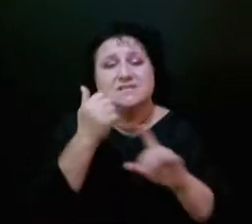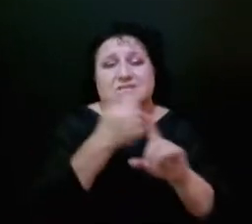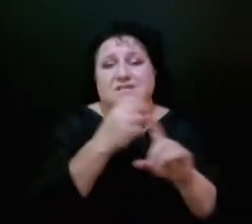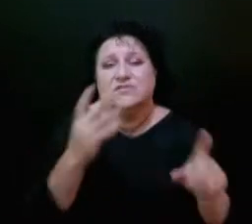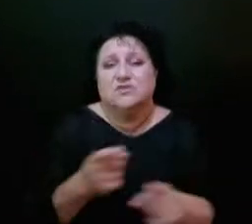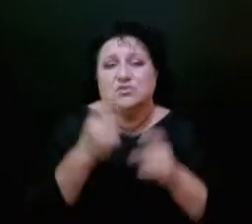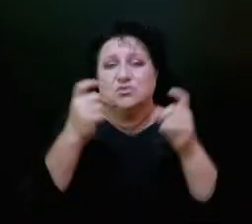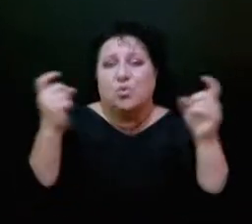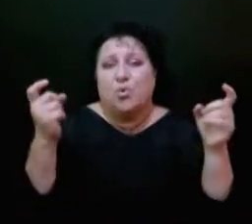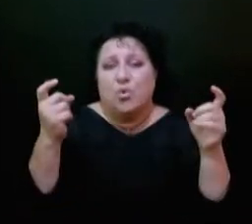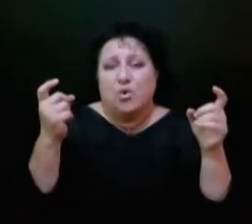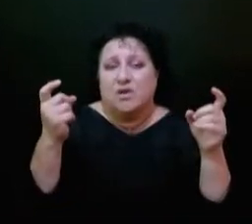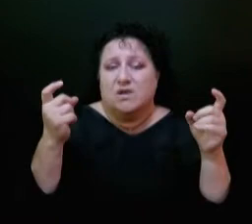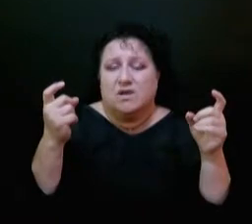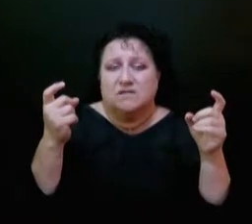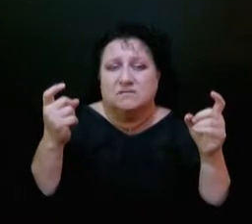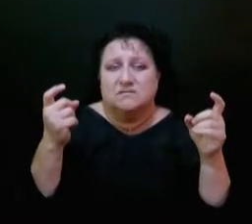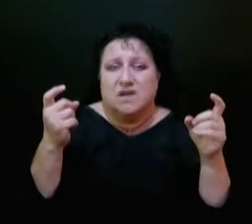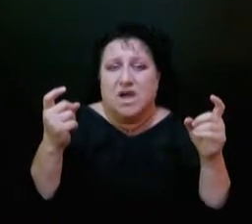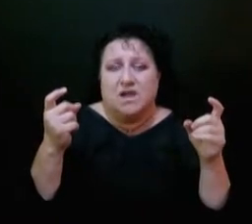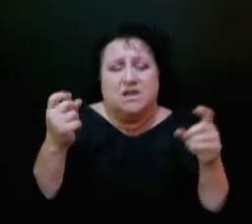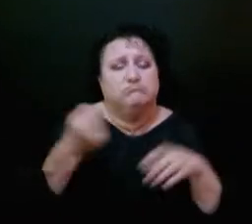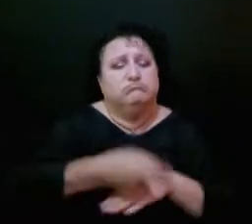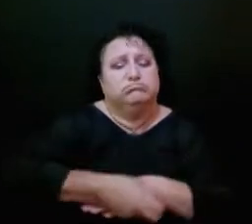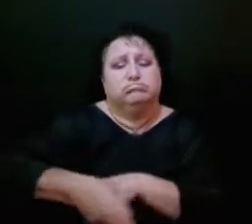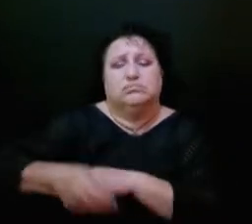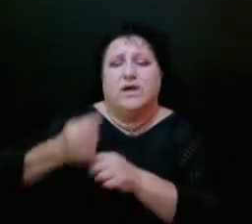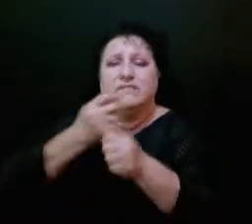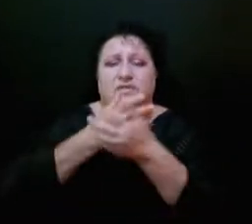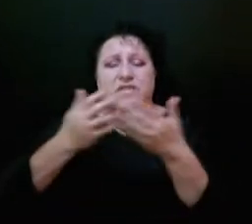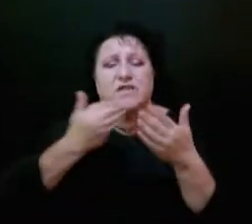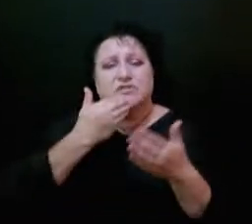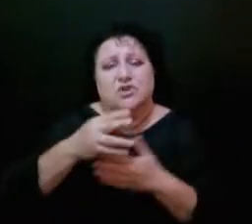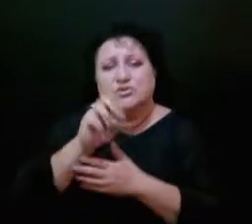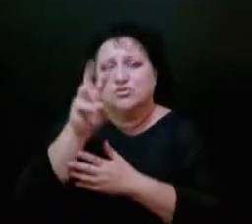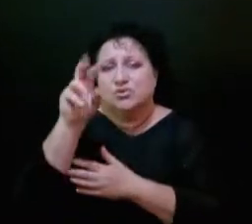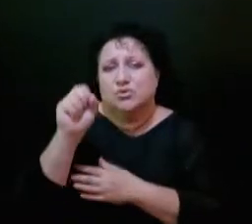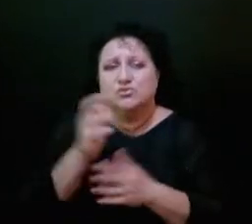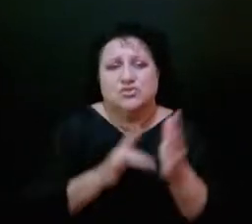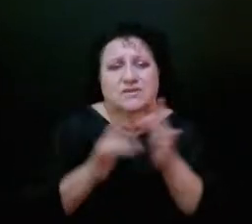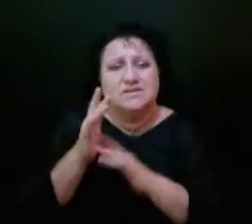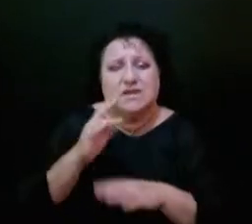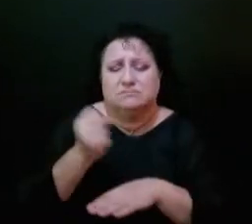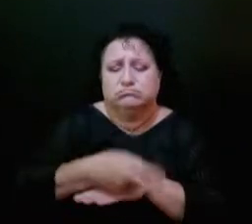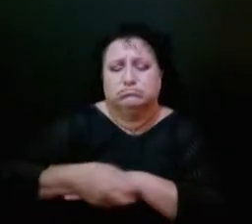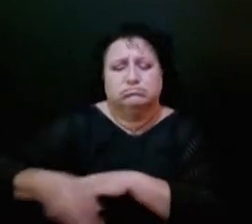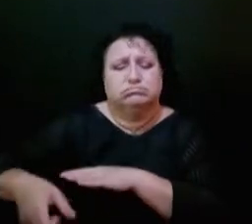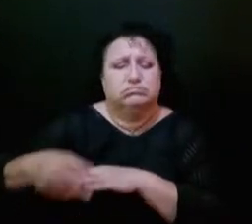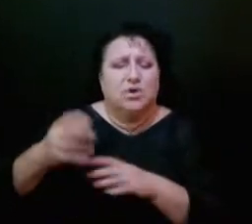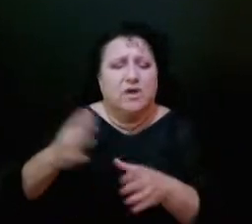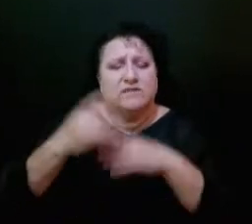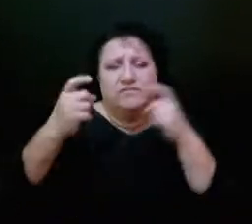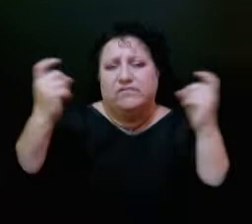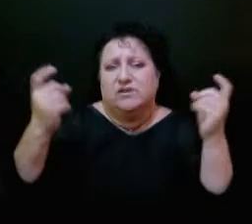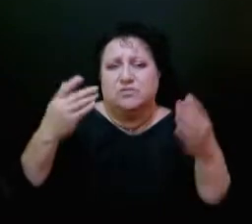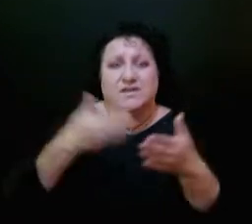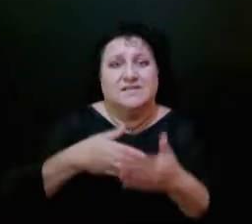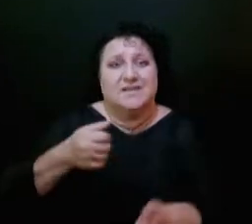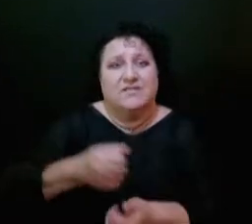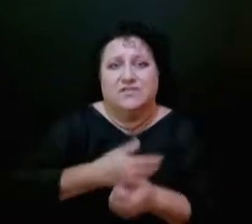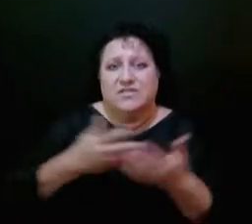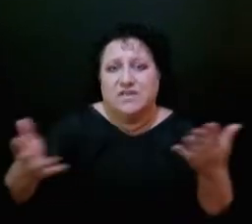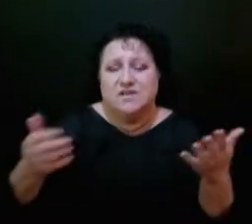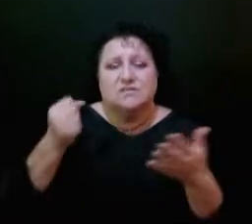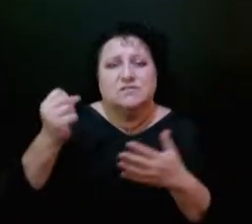everything. This is good news. Jesus is victorious over everything. I know it seems kind of pie in the sky because many of us